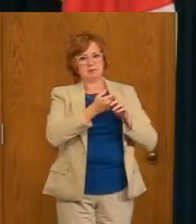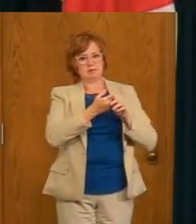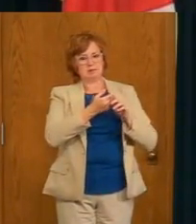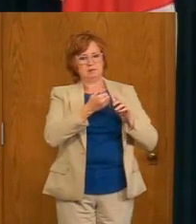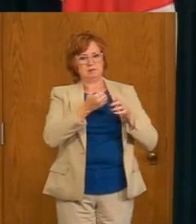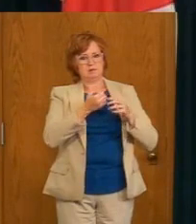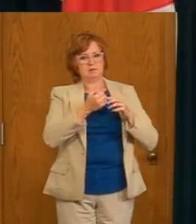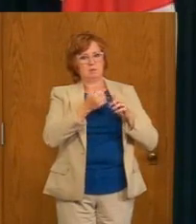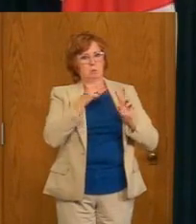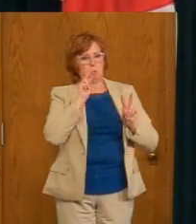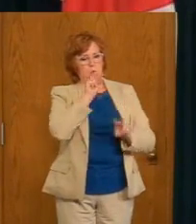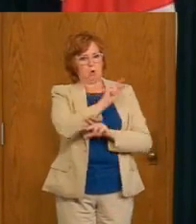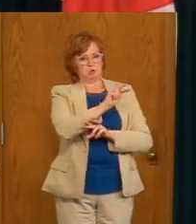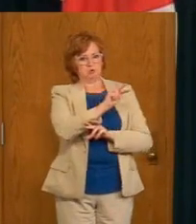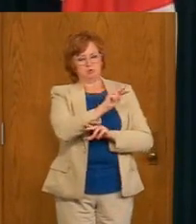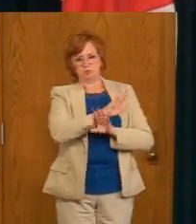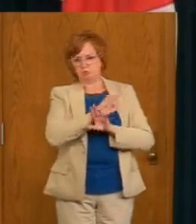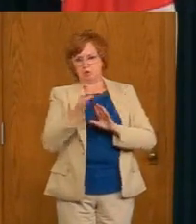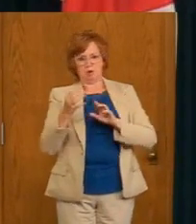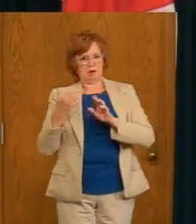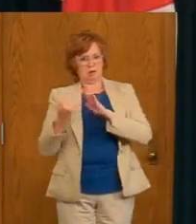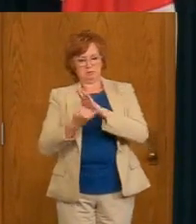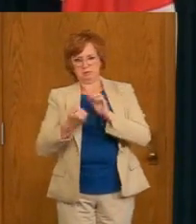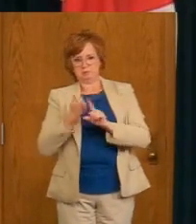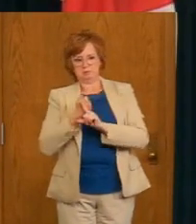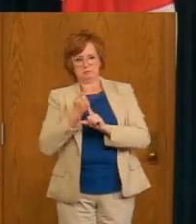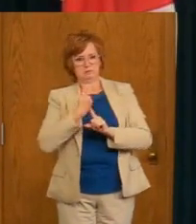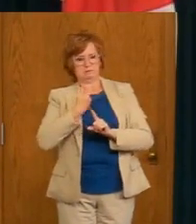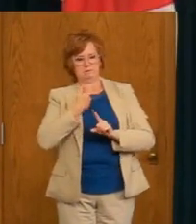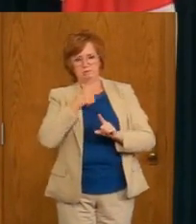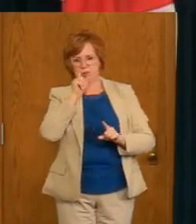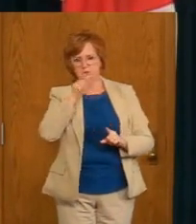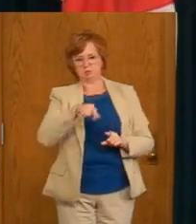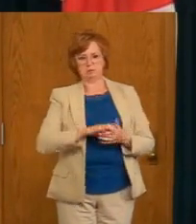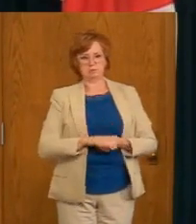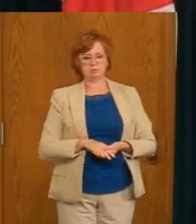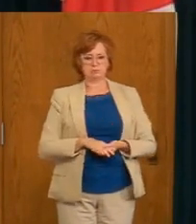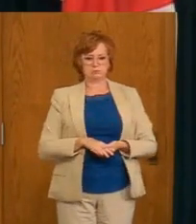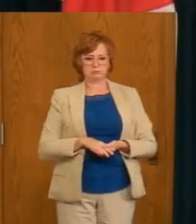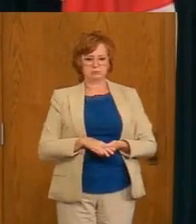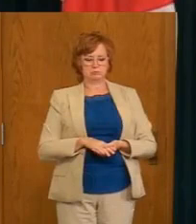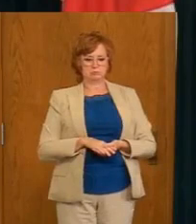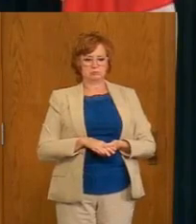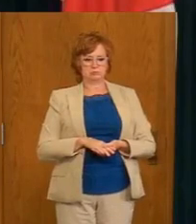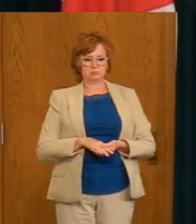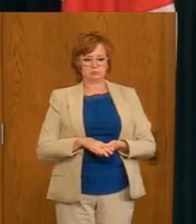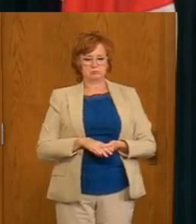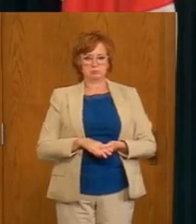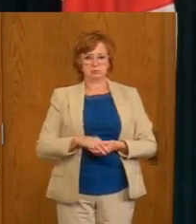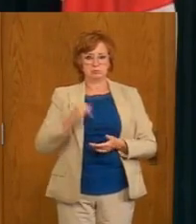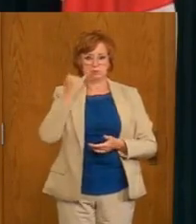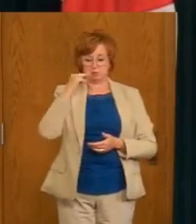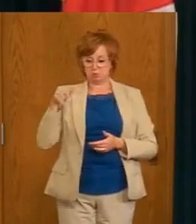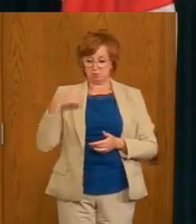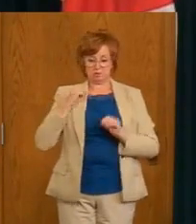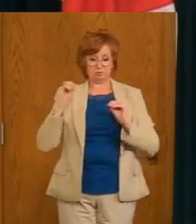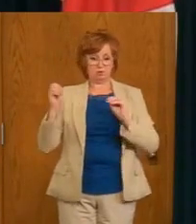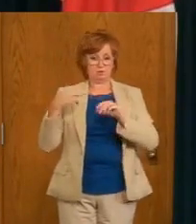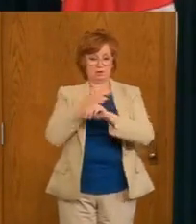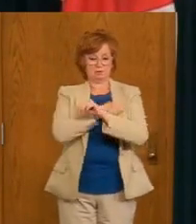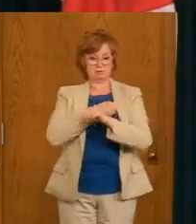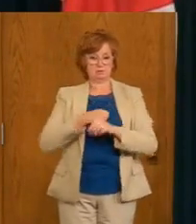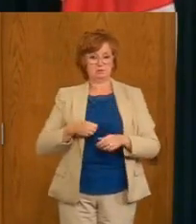with COVID. It's not really practical to remain in lockdown forever. But again, I'd like to close by saying that still doesn't